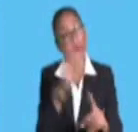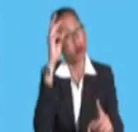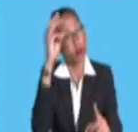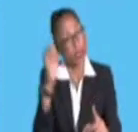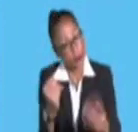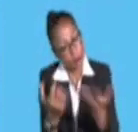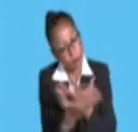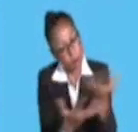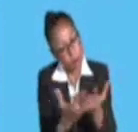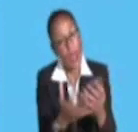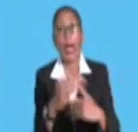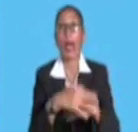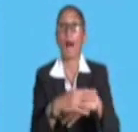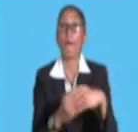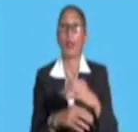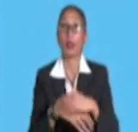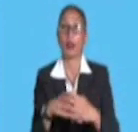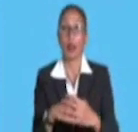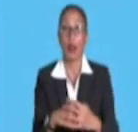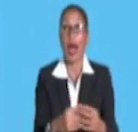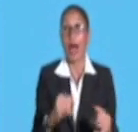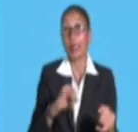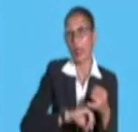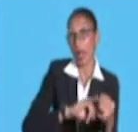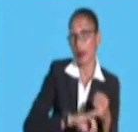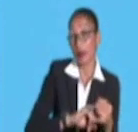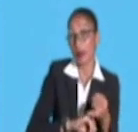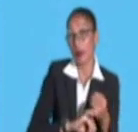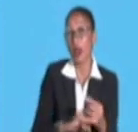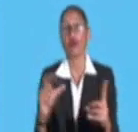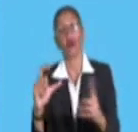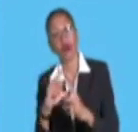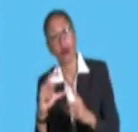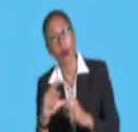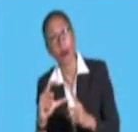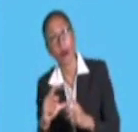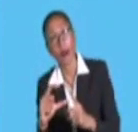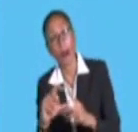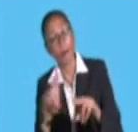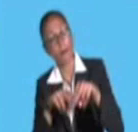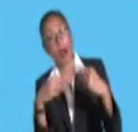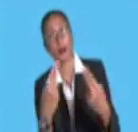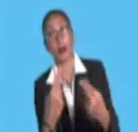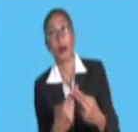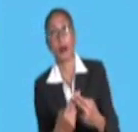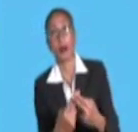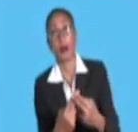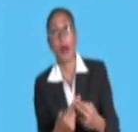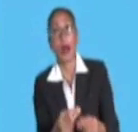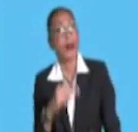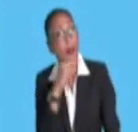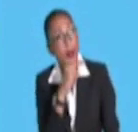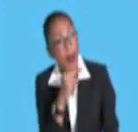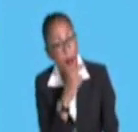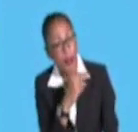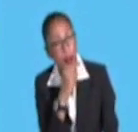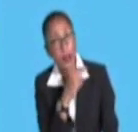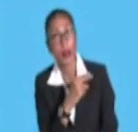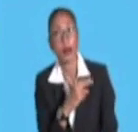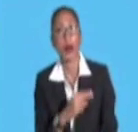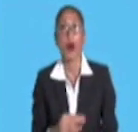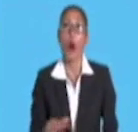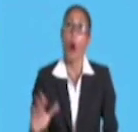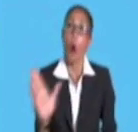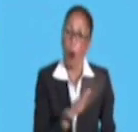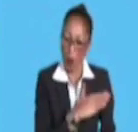wisdom, and comfort. Our son, Lyndon, our daughter, Erica, and her family, our nephew, Cameron, who have